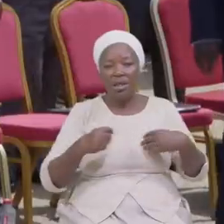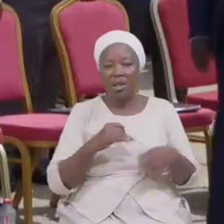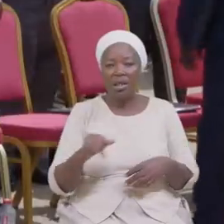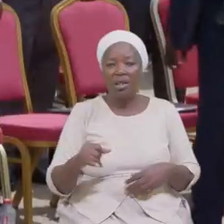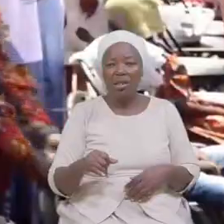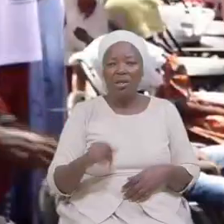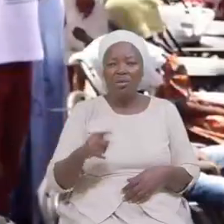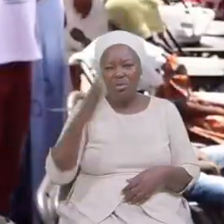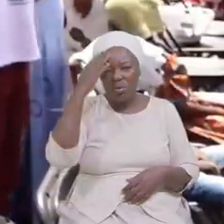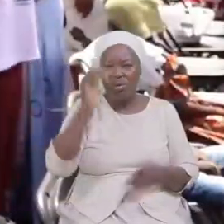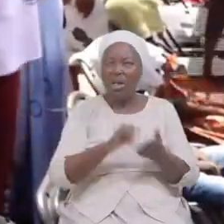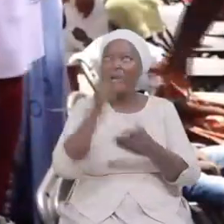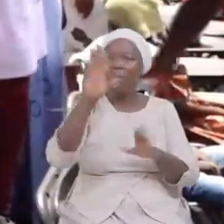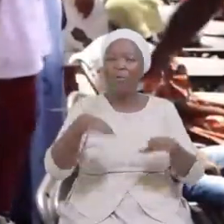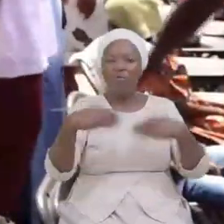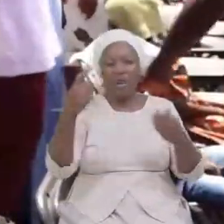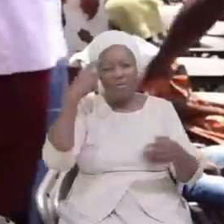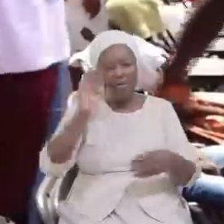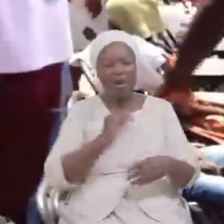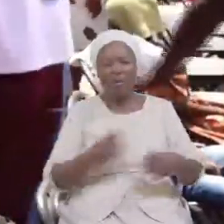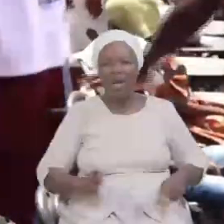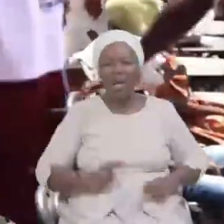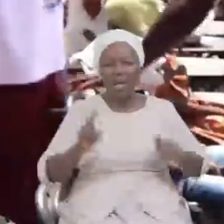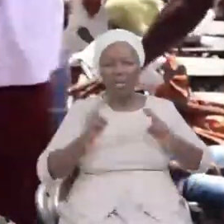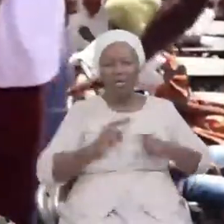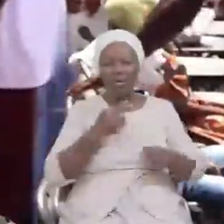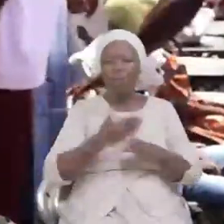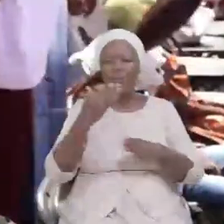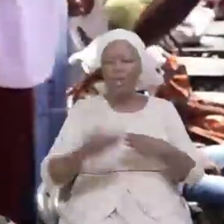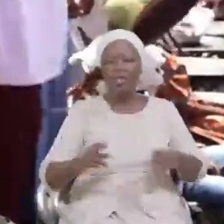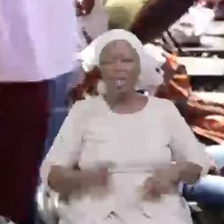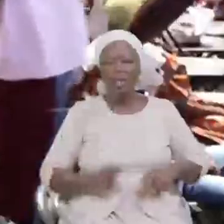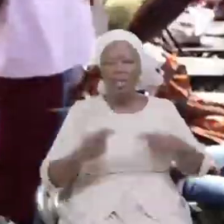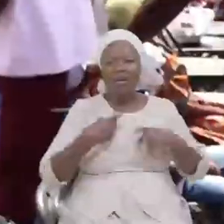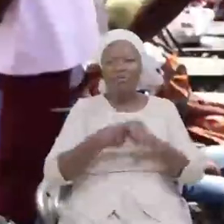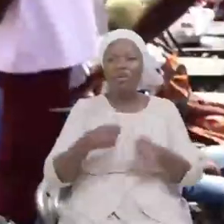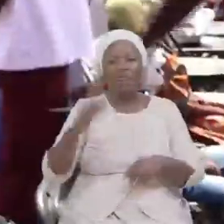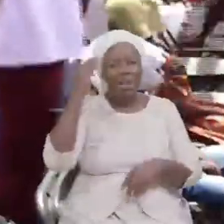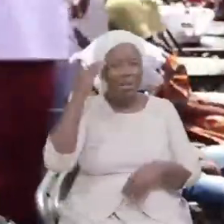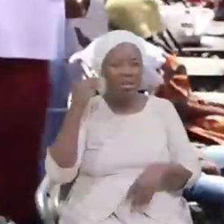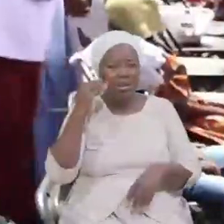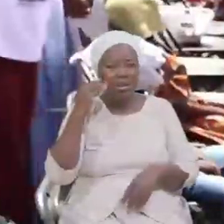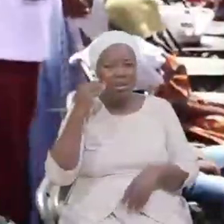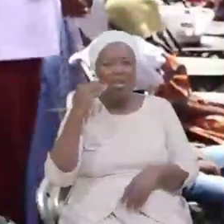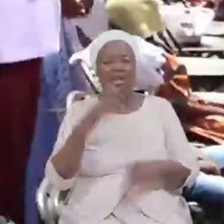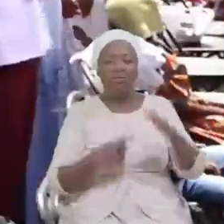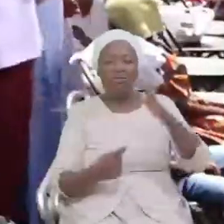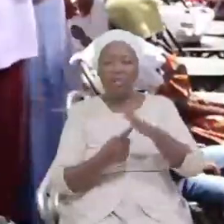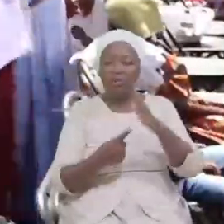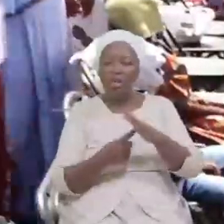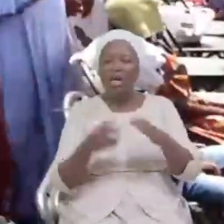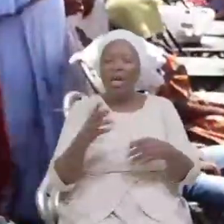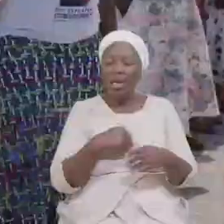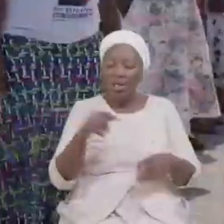our health, totally healthy, from the top of the head to the tip of the toe. He provided for